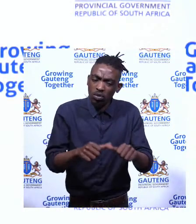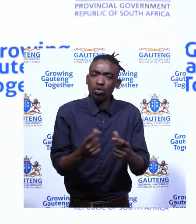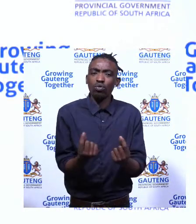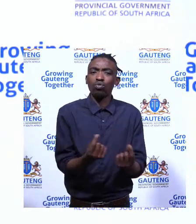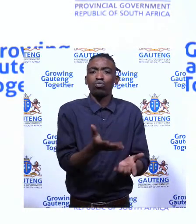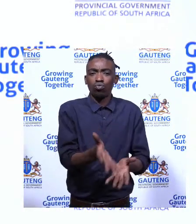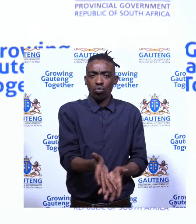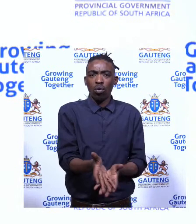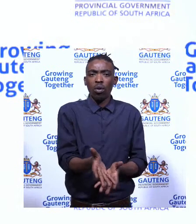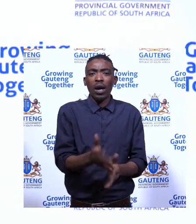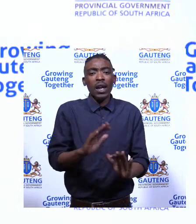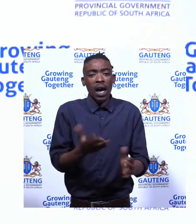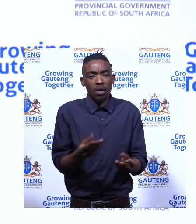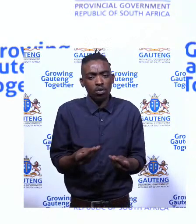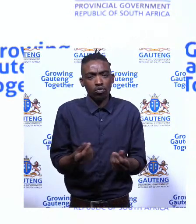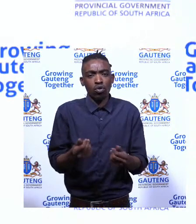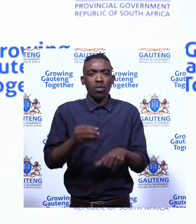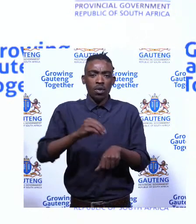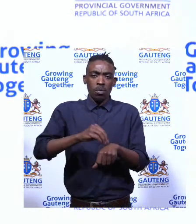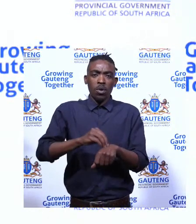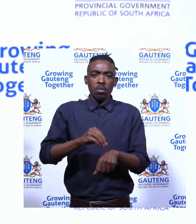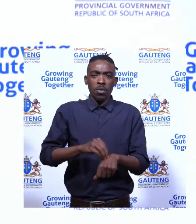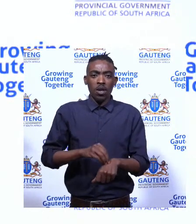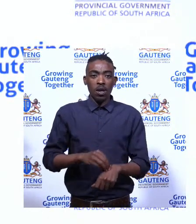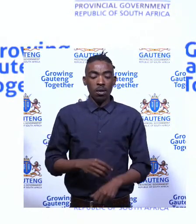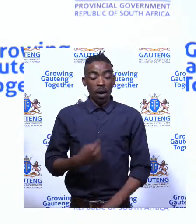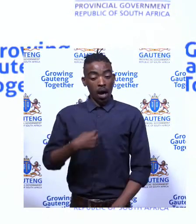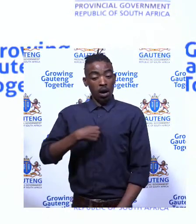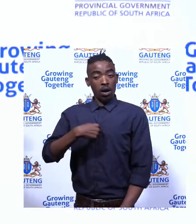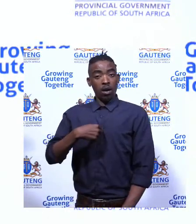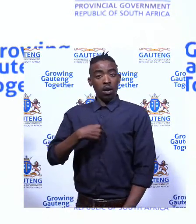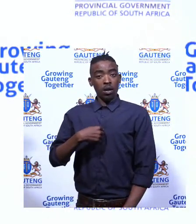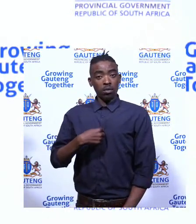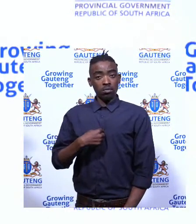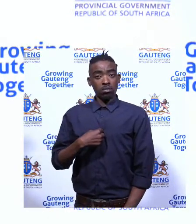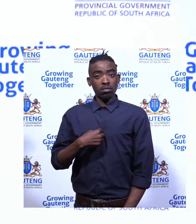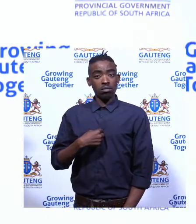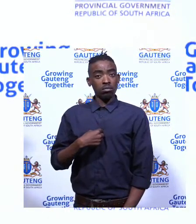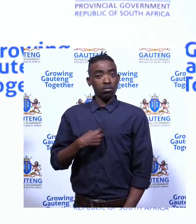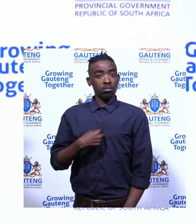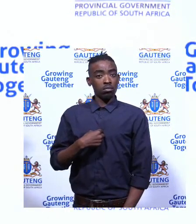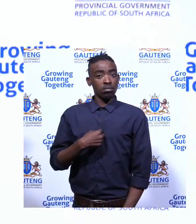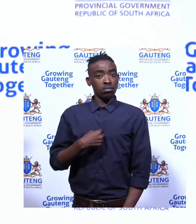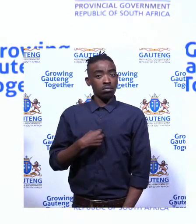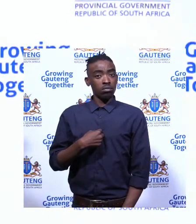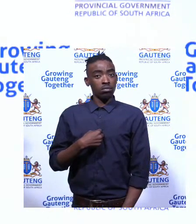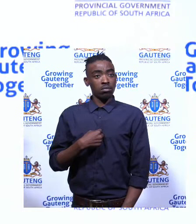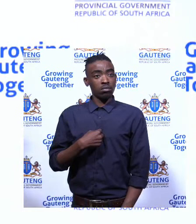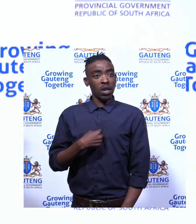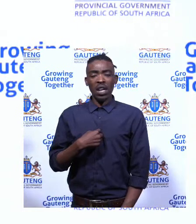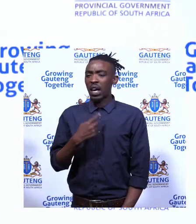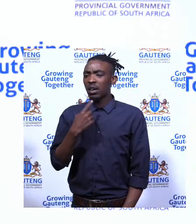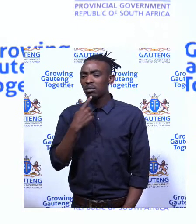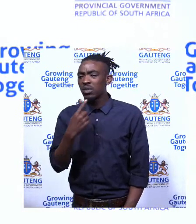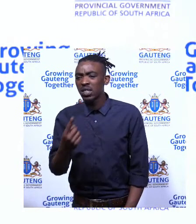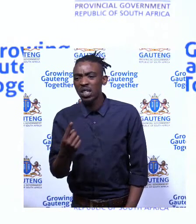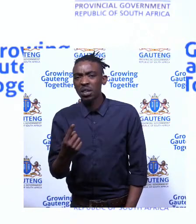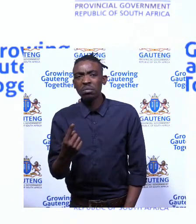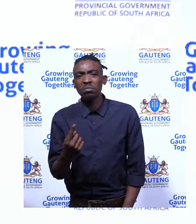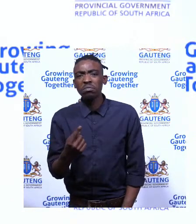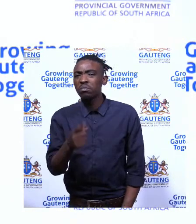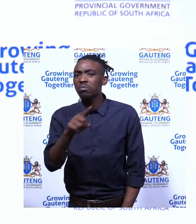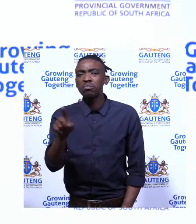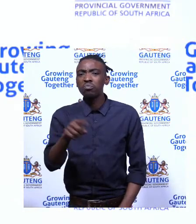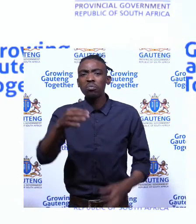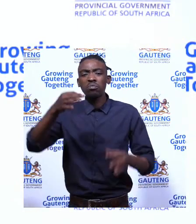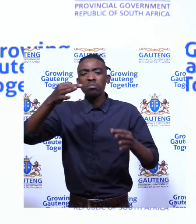deal with the disease. I, for one, from the beginning, do not necessarily say that was a wrong